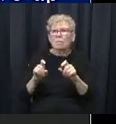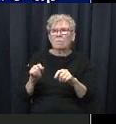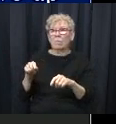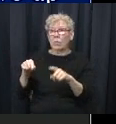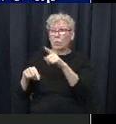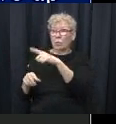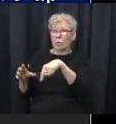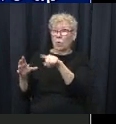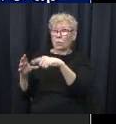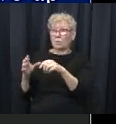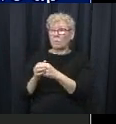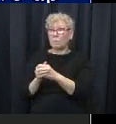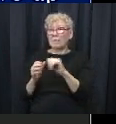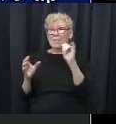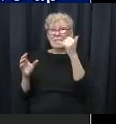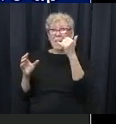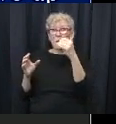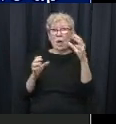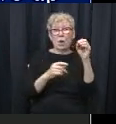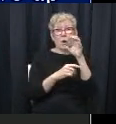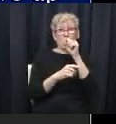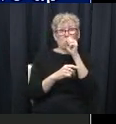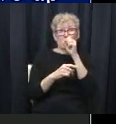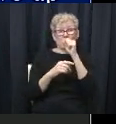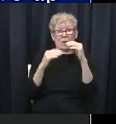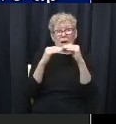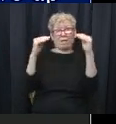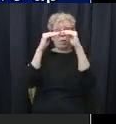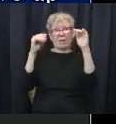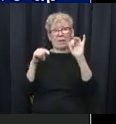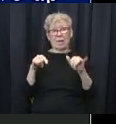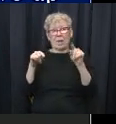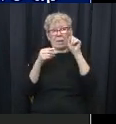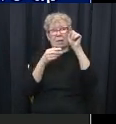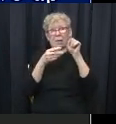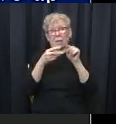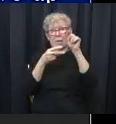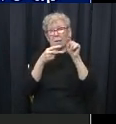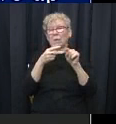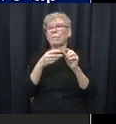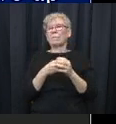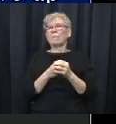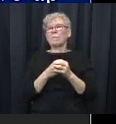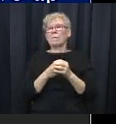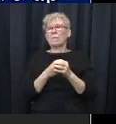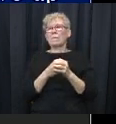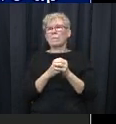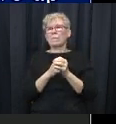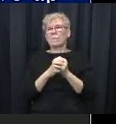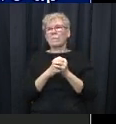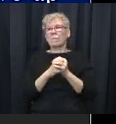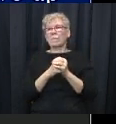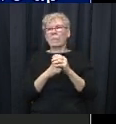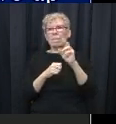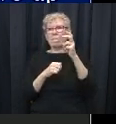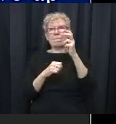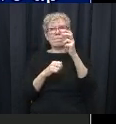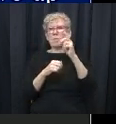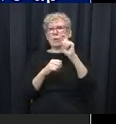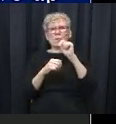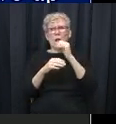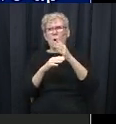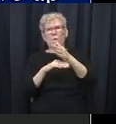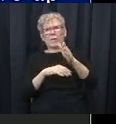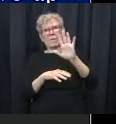the percent positivity metric should be no more than 5% of all COVID-19 tests, 5% positive. This is